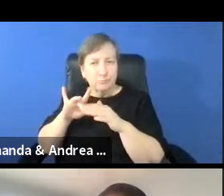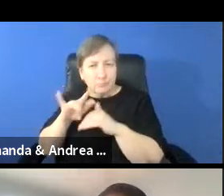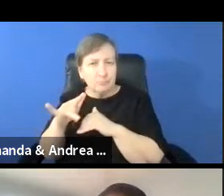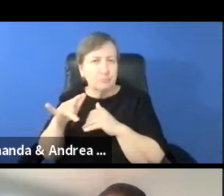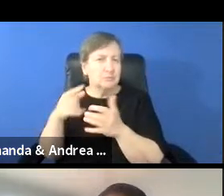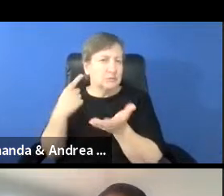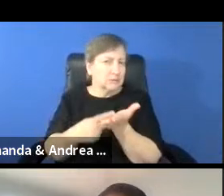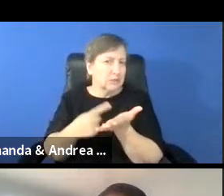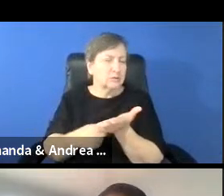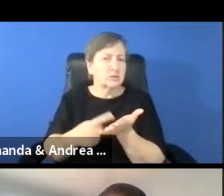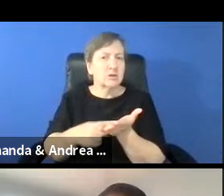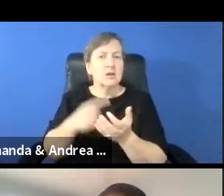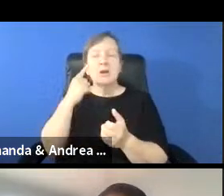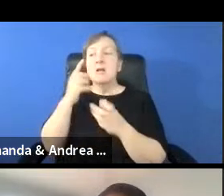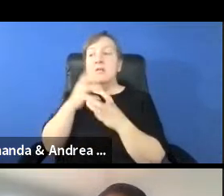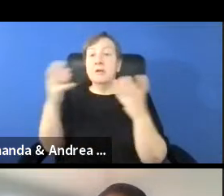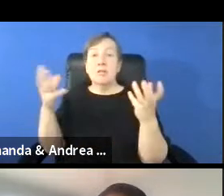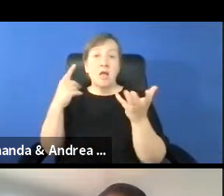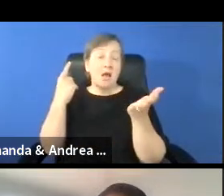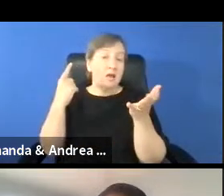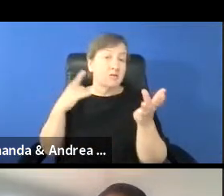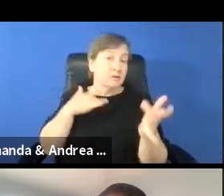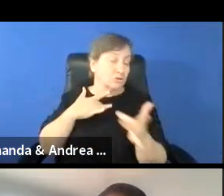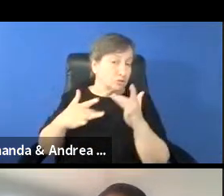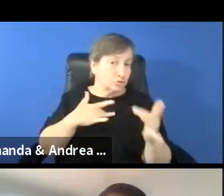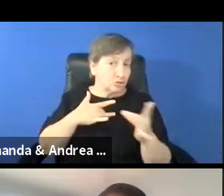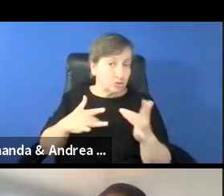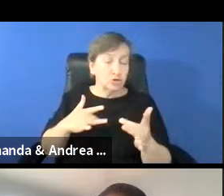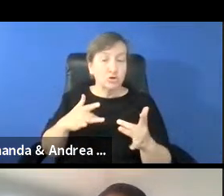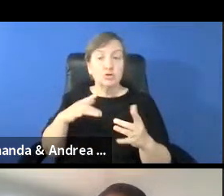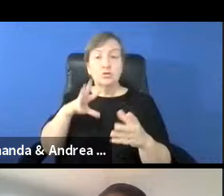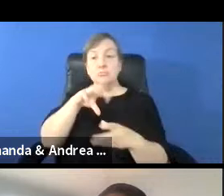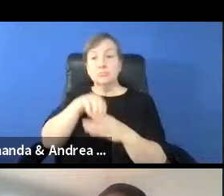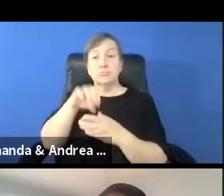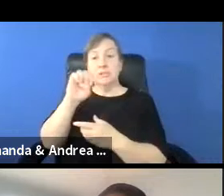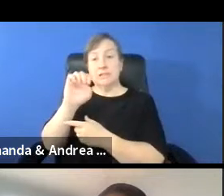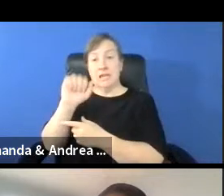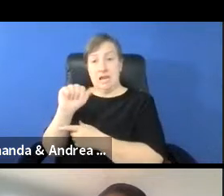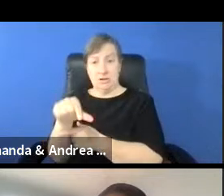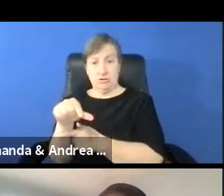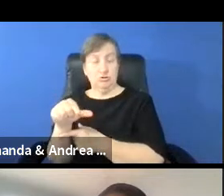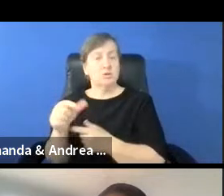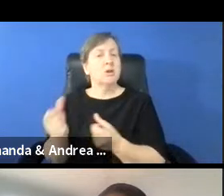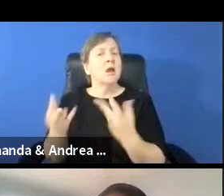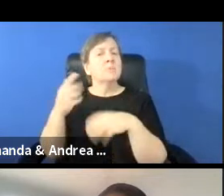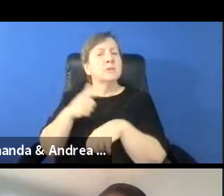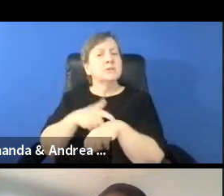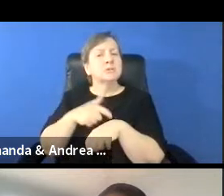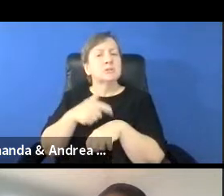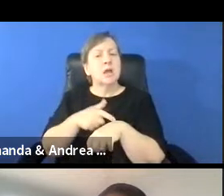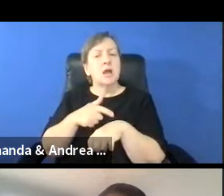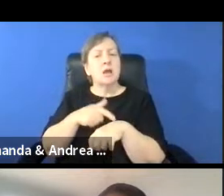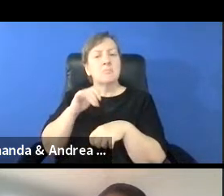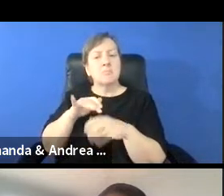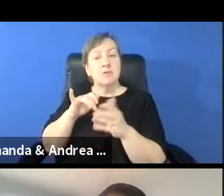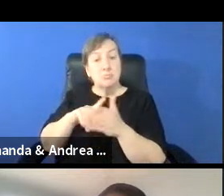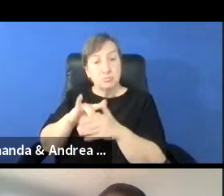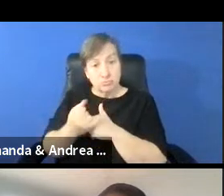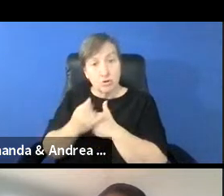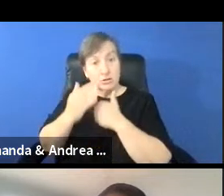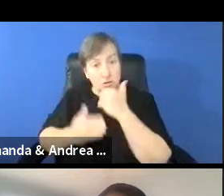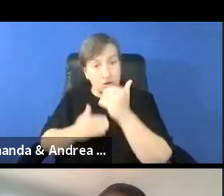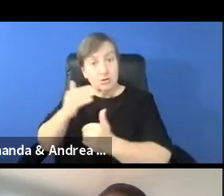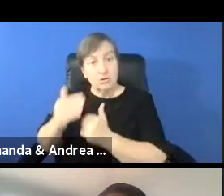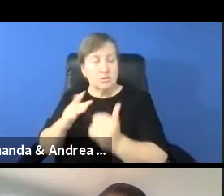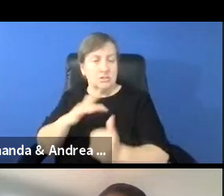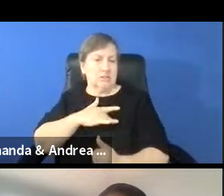think there's a lot of concern within the EAG about the time frame that the project is on, and